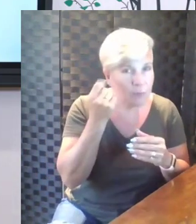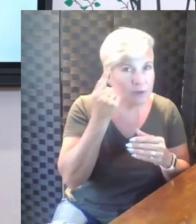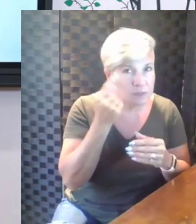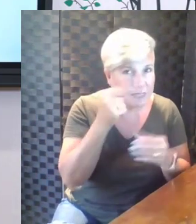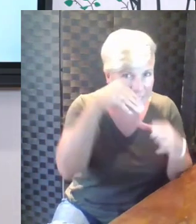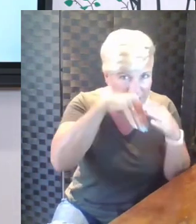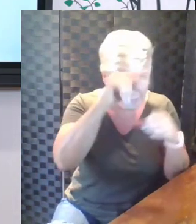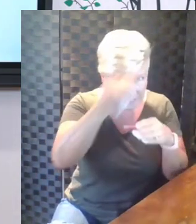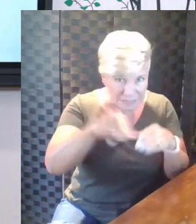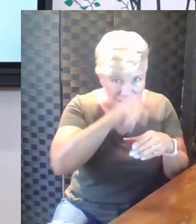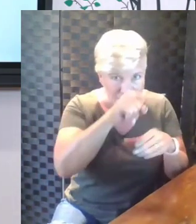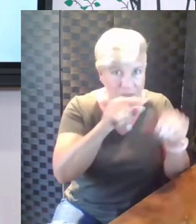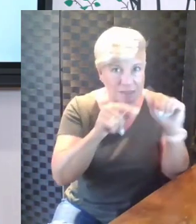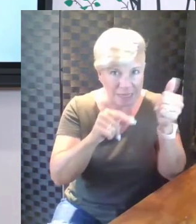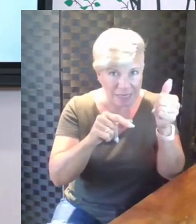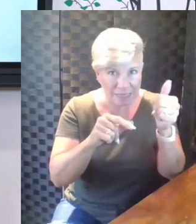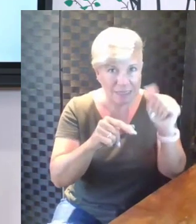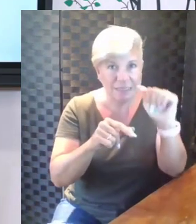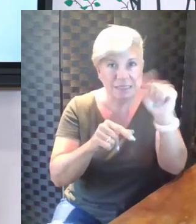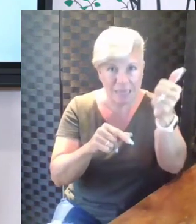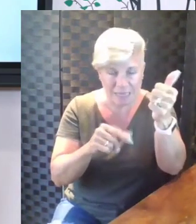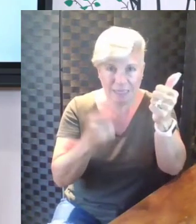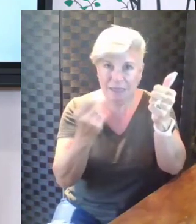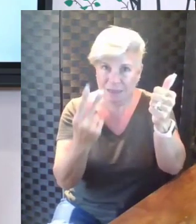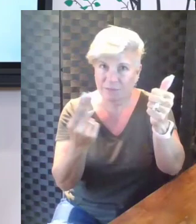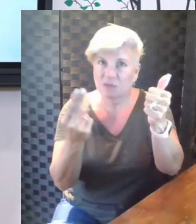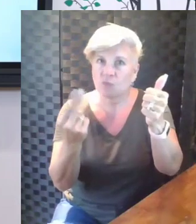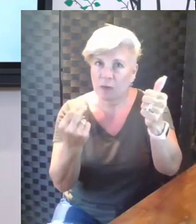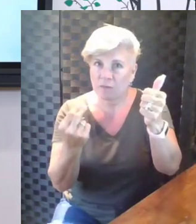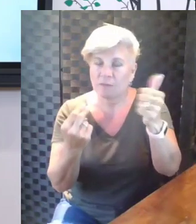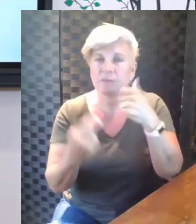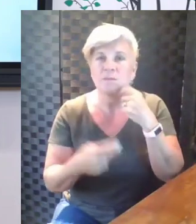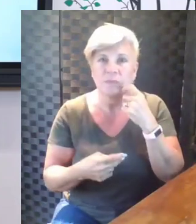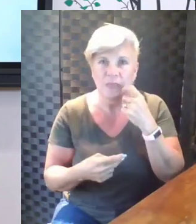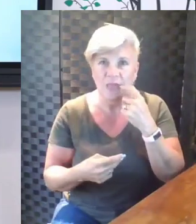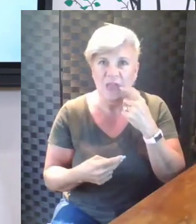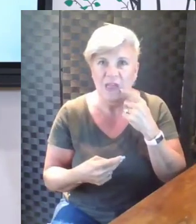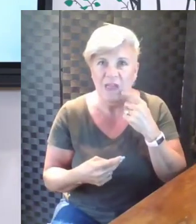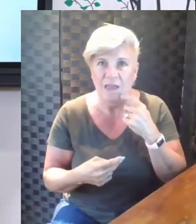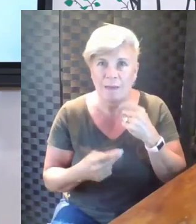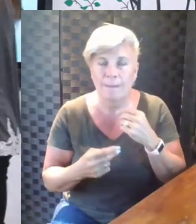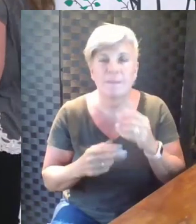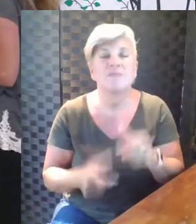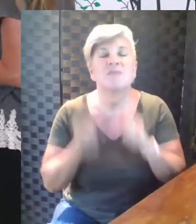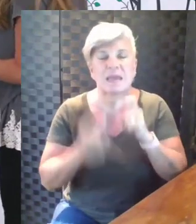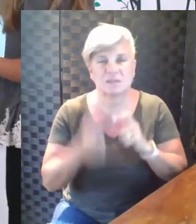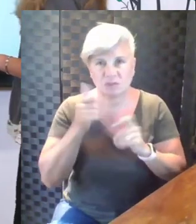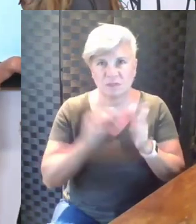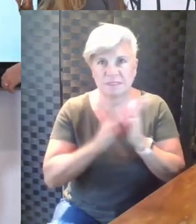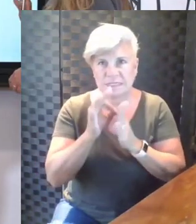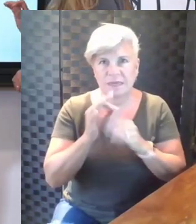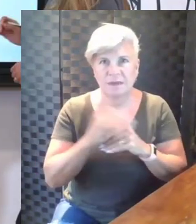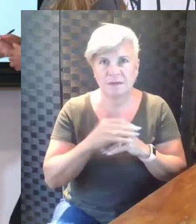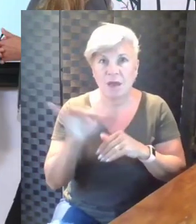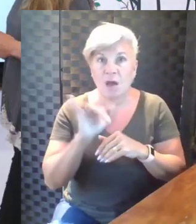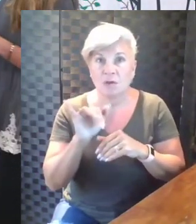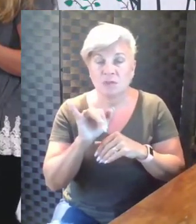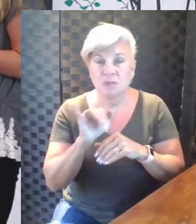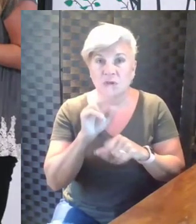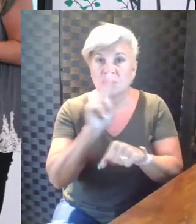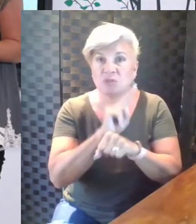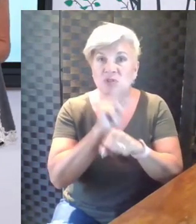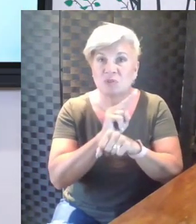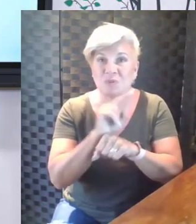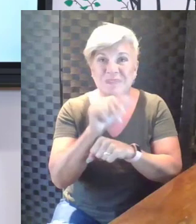circle there are 10 dots, so I can say 10, 11, 12. It's much faster to count that way. We can also organize